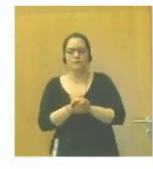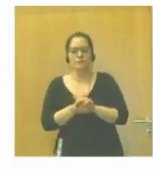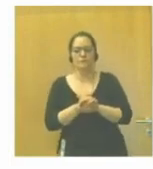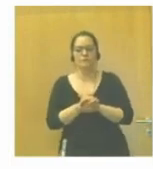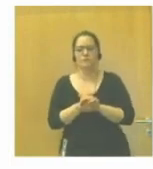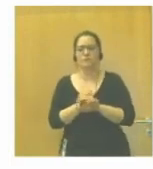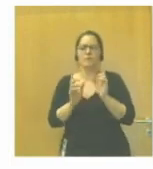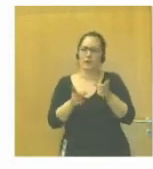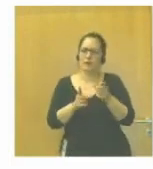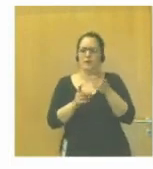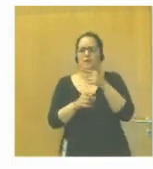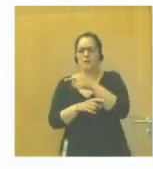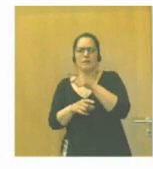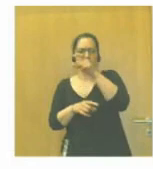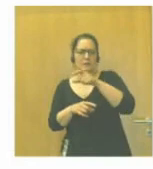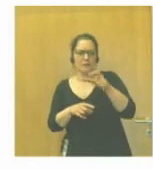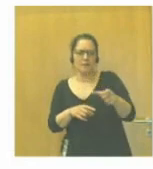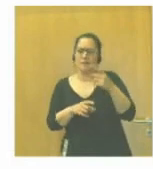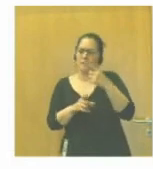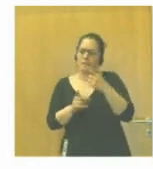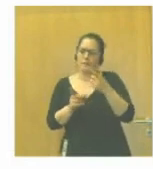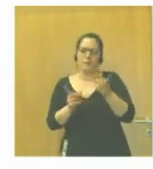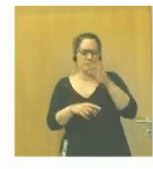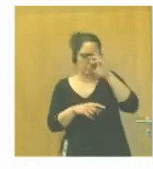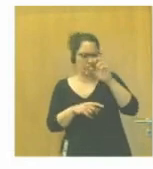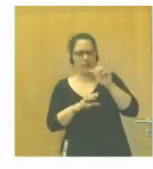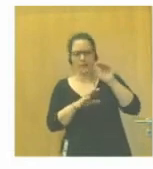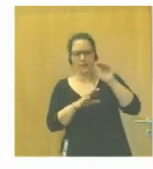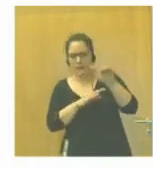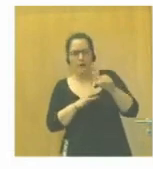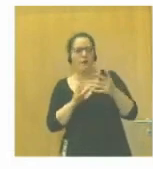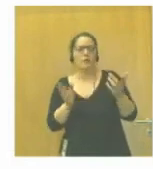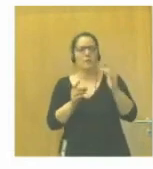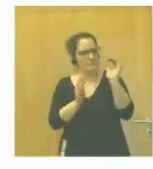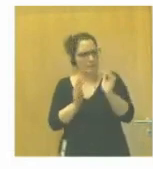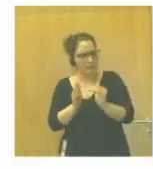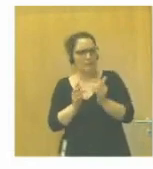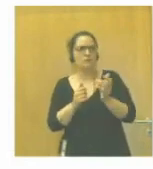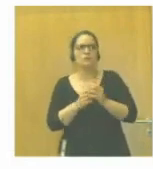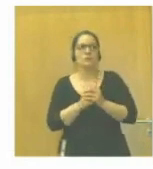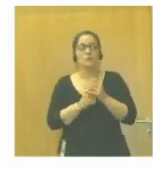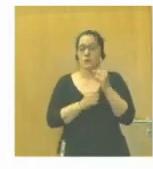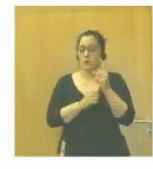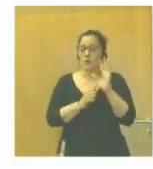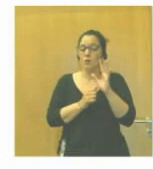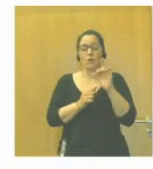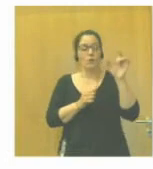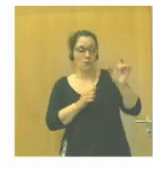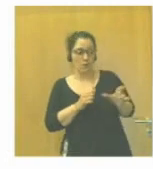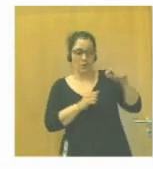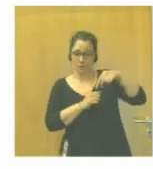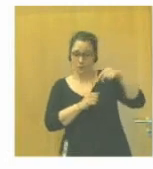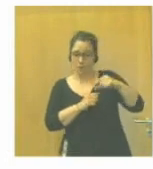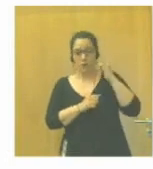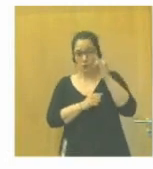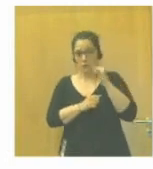cost savings. I will say that one of the speakers before me talked about the data that you all